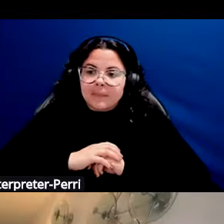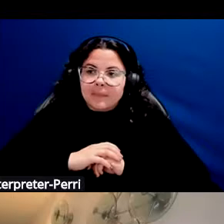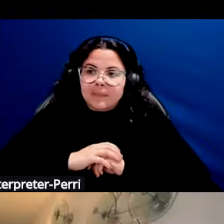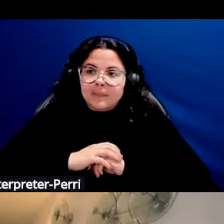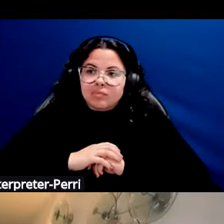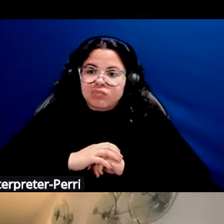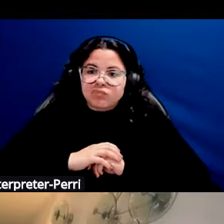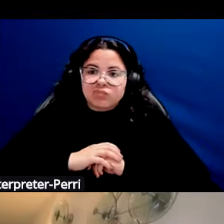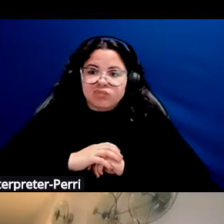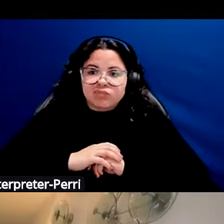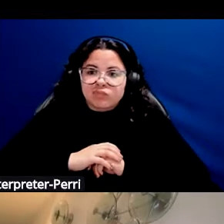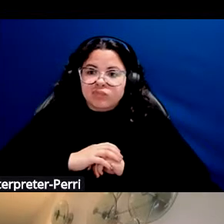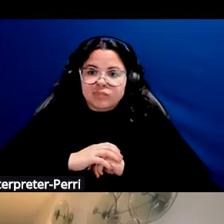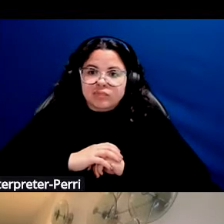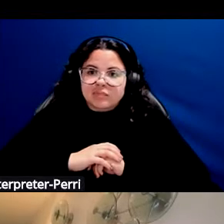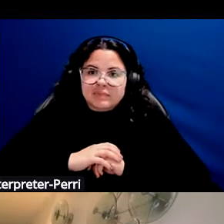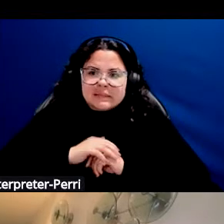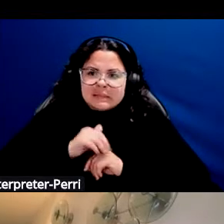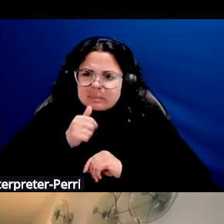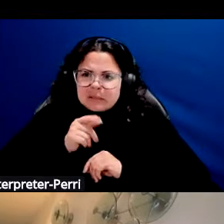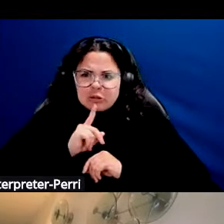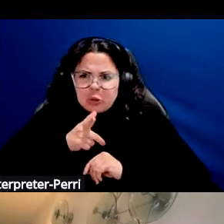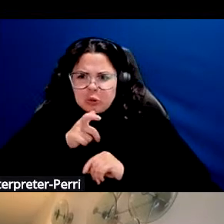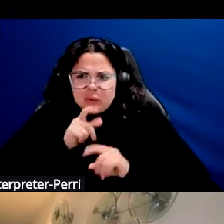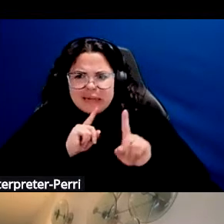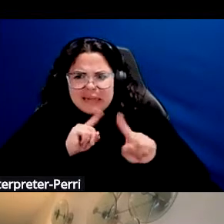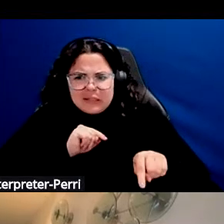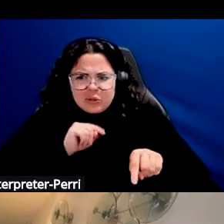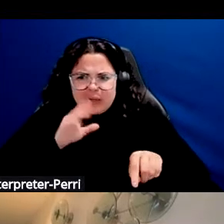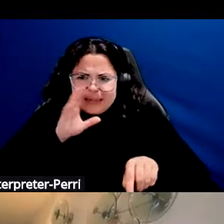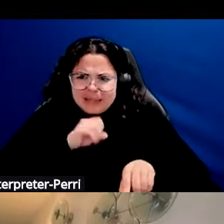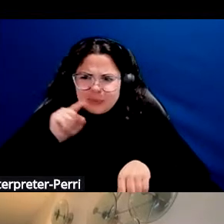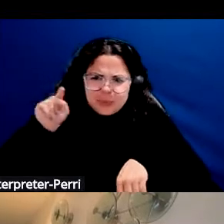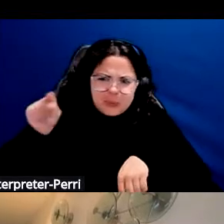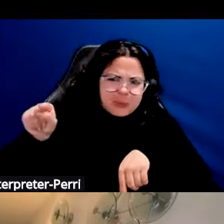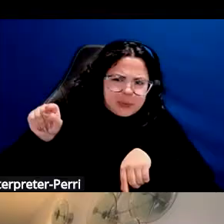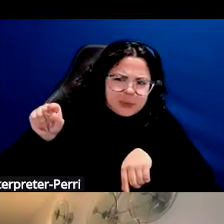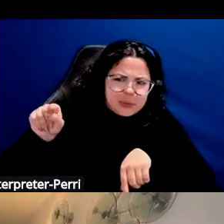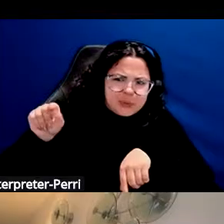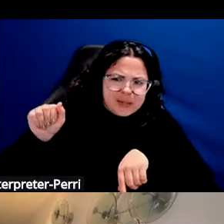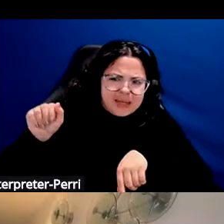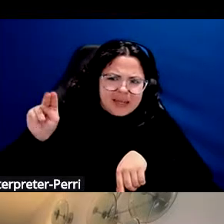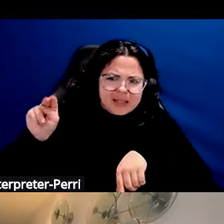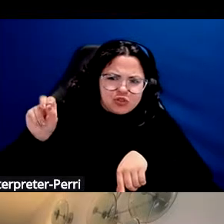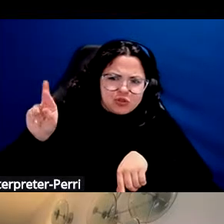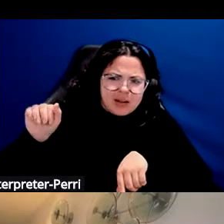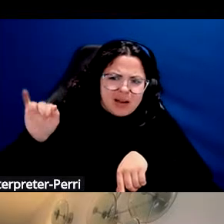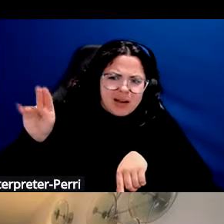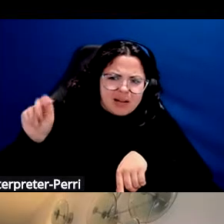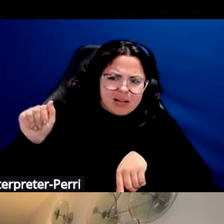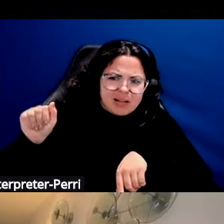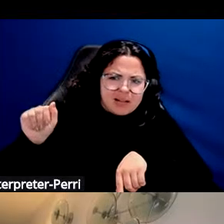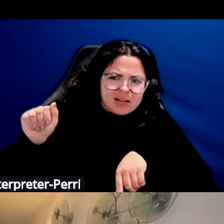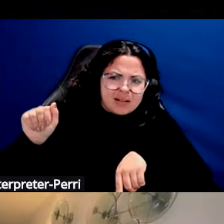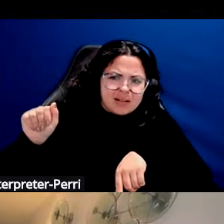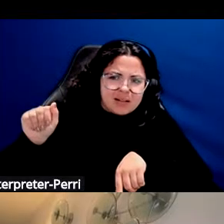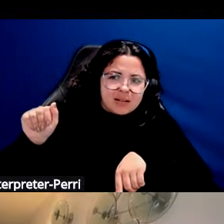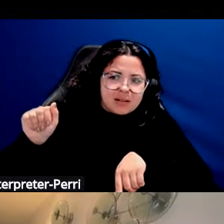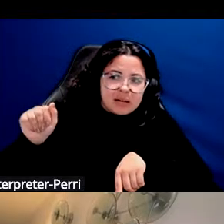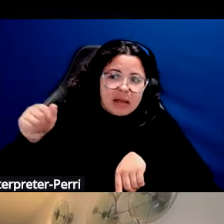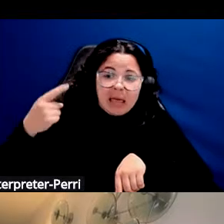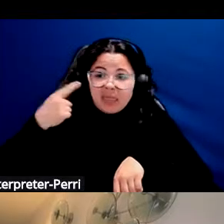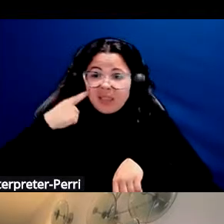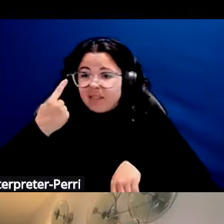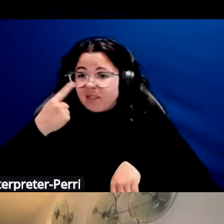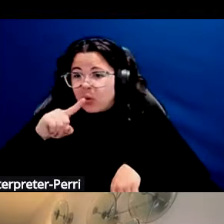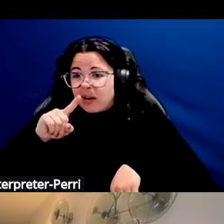I'm not sure who that question would be. I guess it would be for you, Adriana. I think the question is for Eleanor